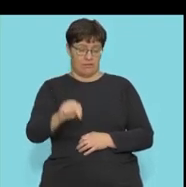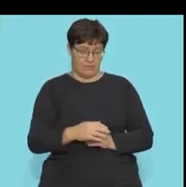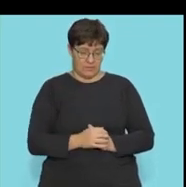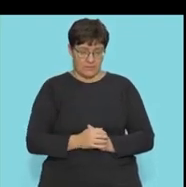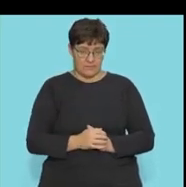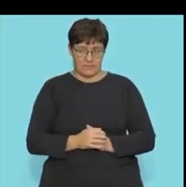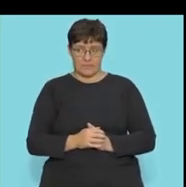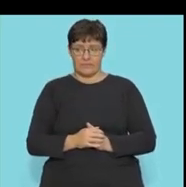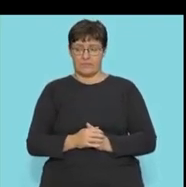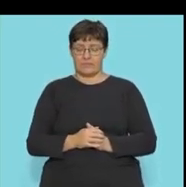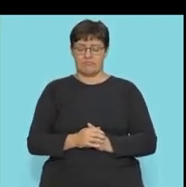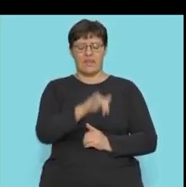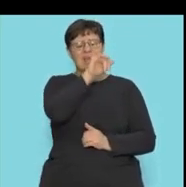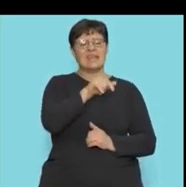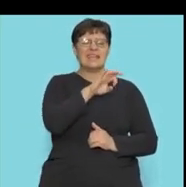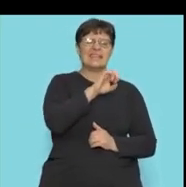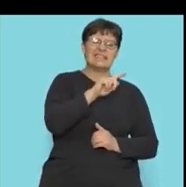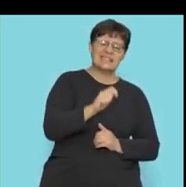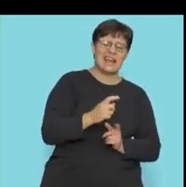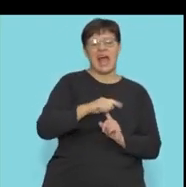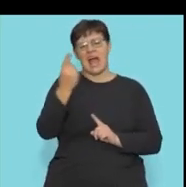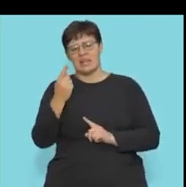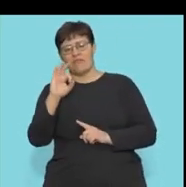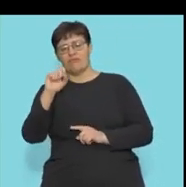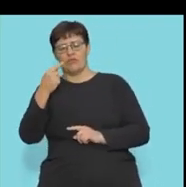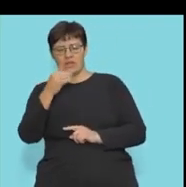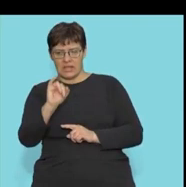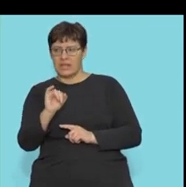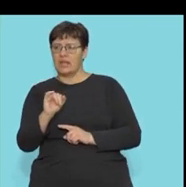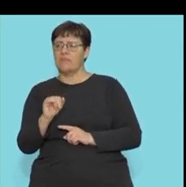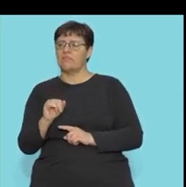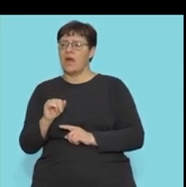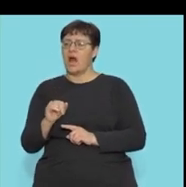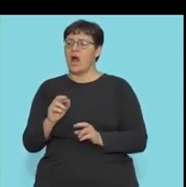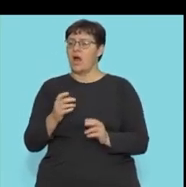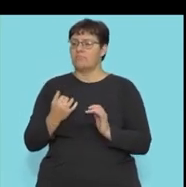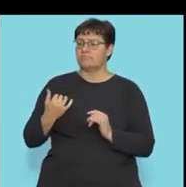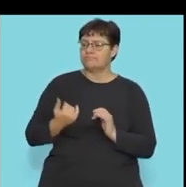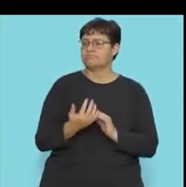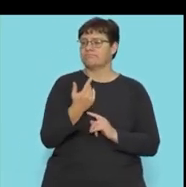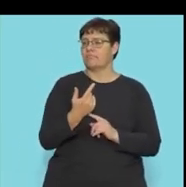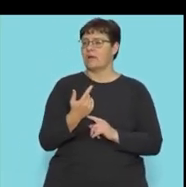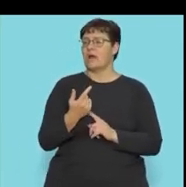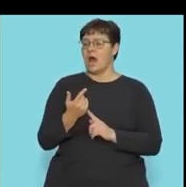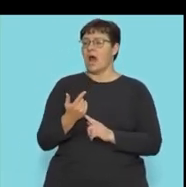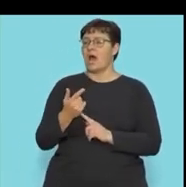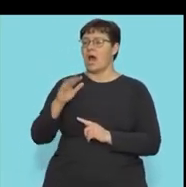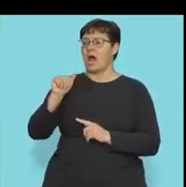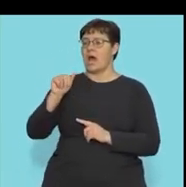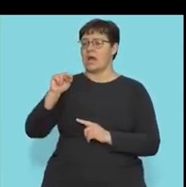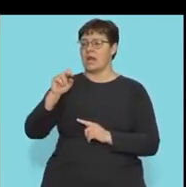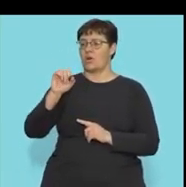fermentation. Yeast and other fungi respire anaerobically, and these are used to produce alcohol